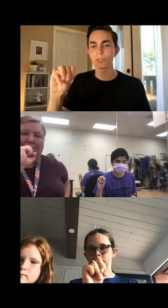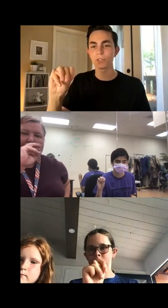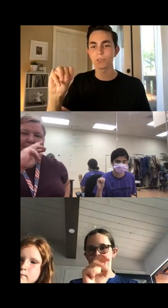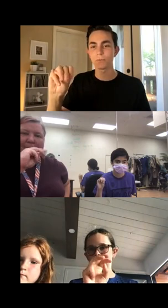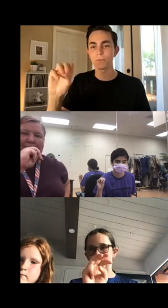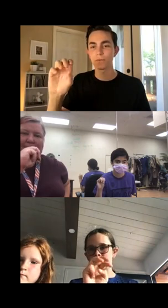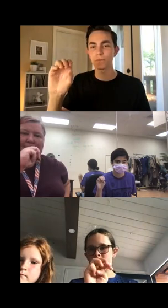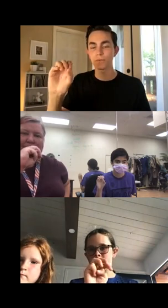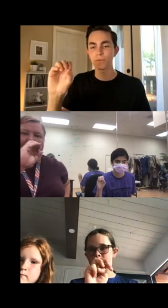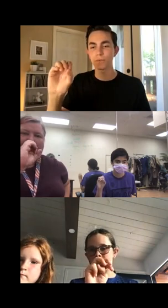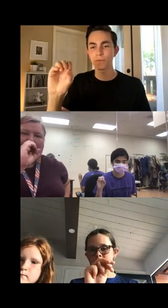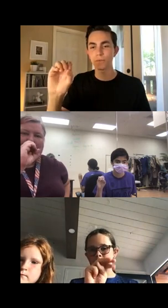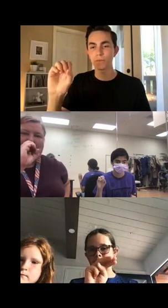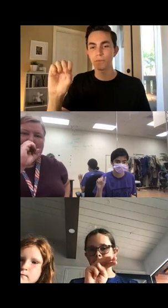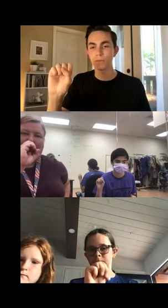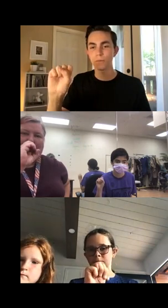Most.